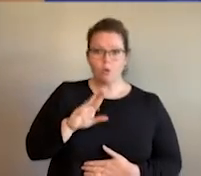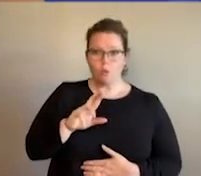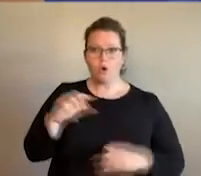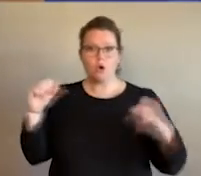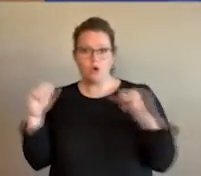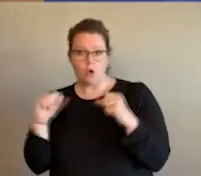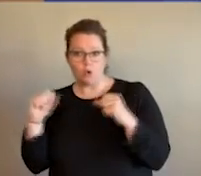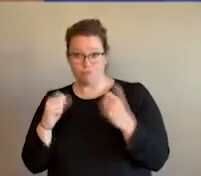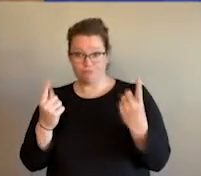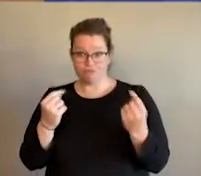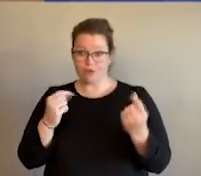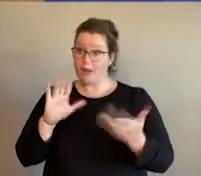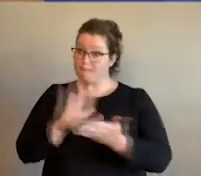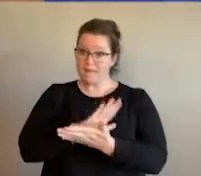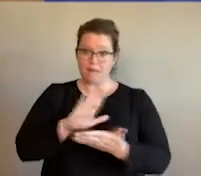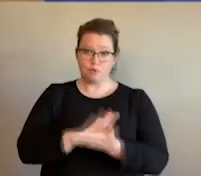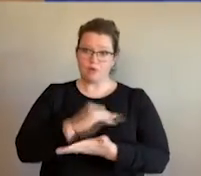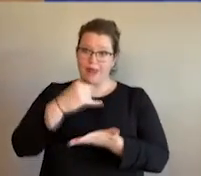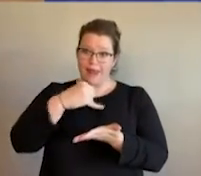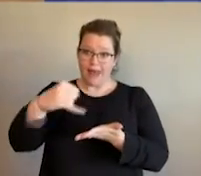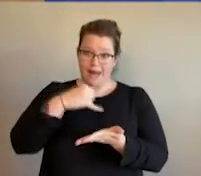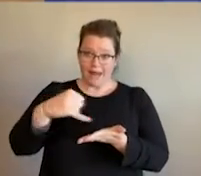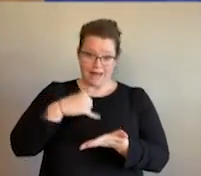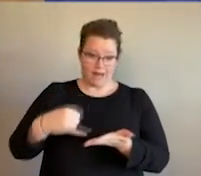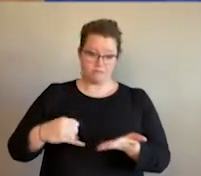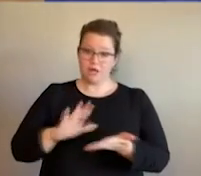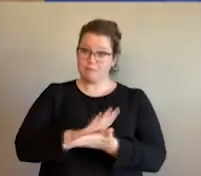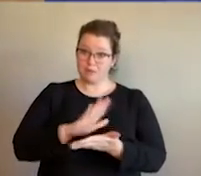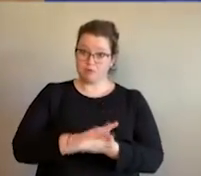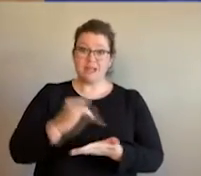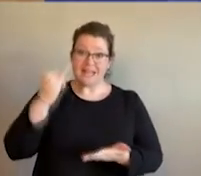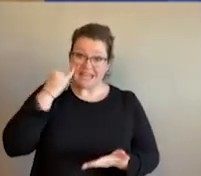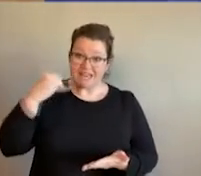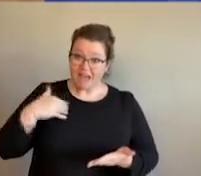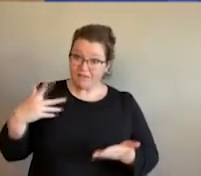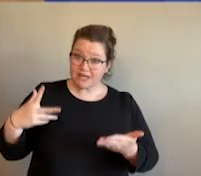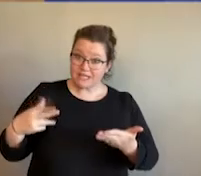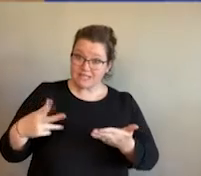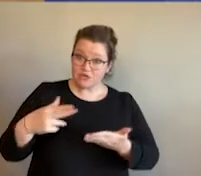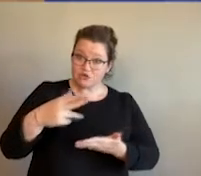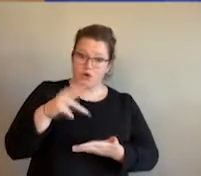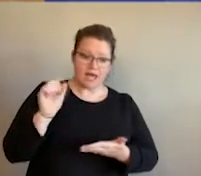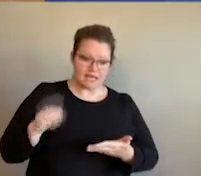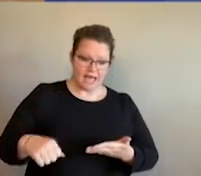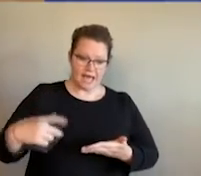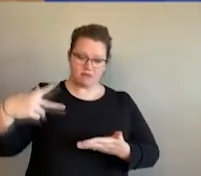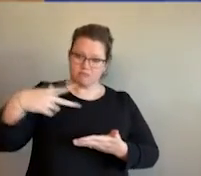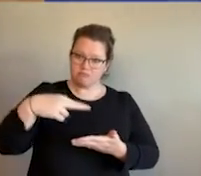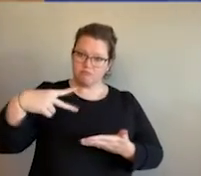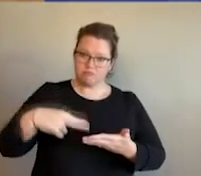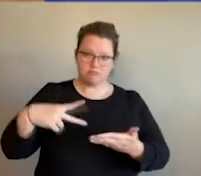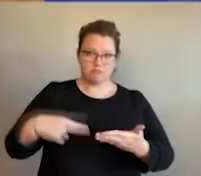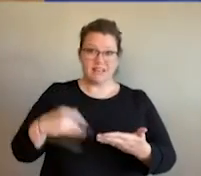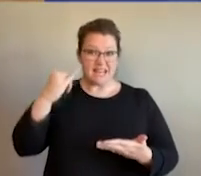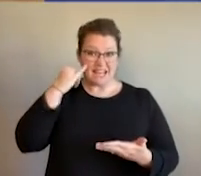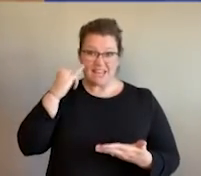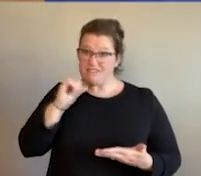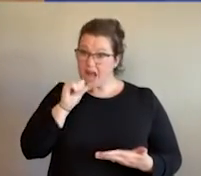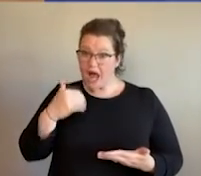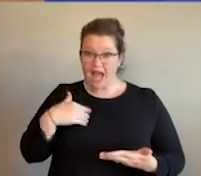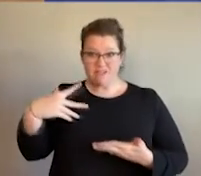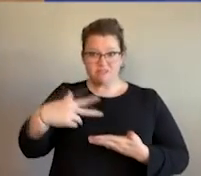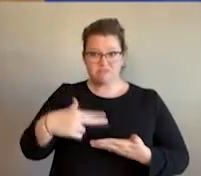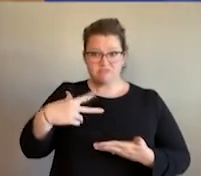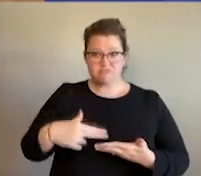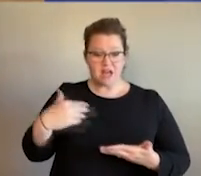sheet of notebook paper. If you have scissors, you can cut out slips. If you don't have scissors, guess what? It's